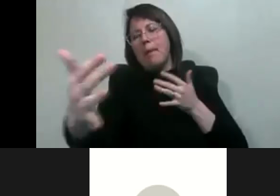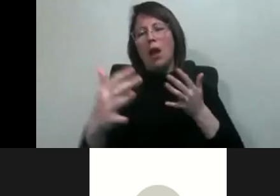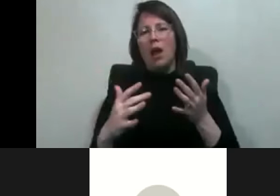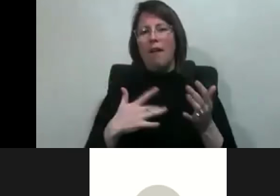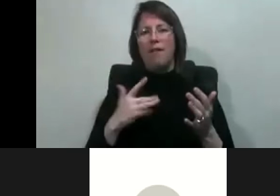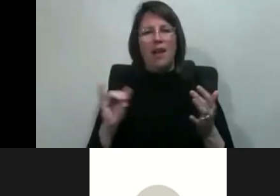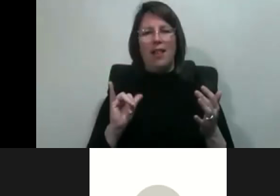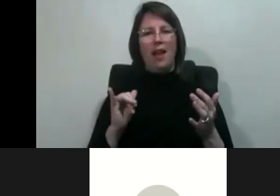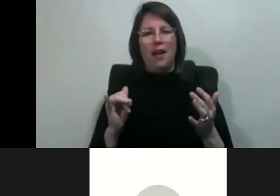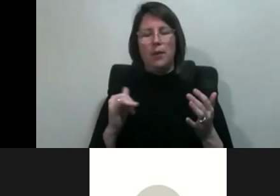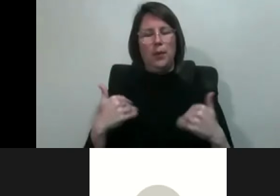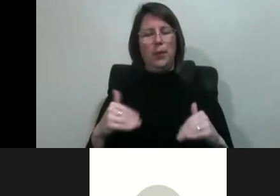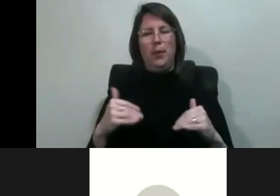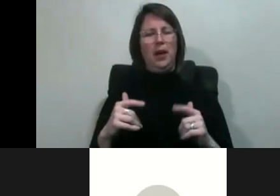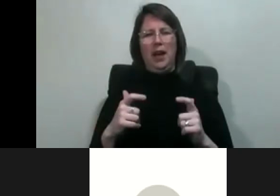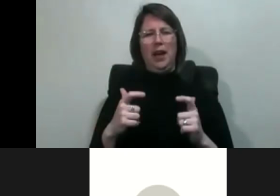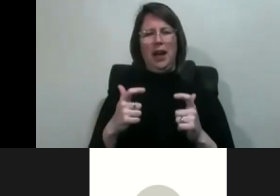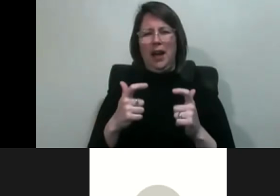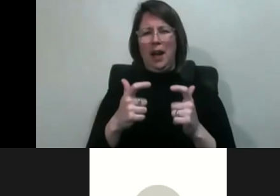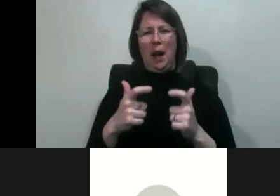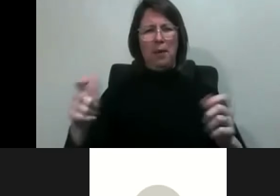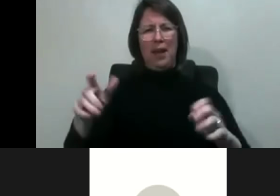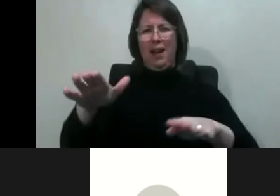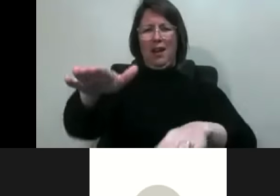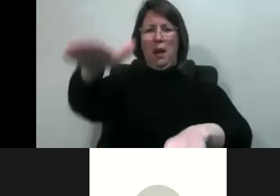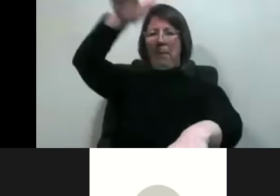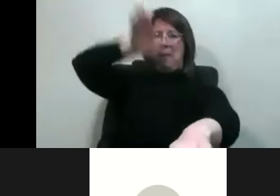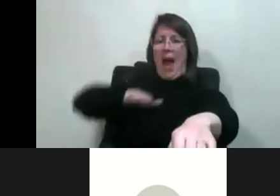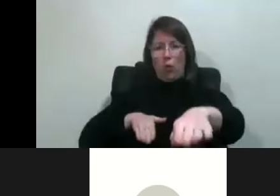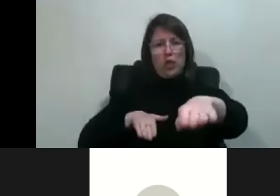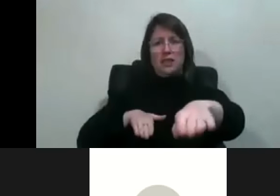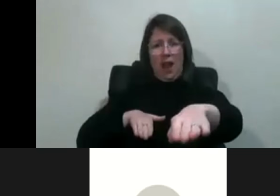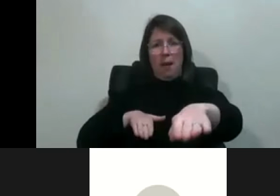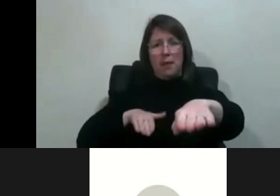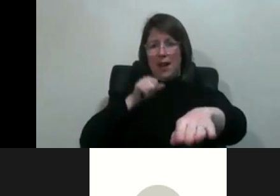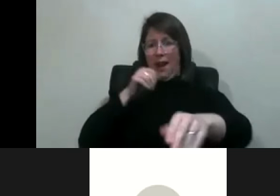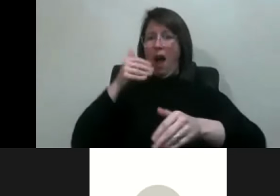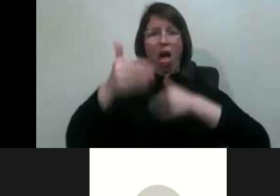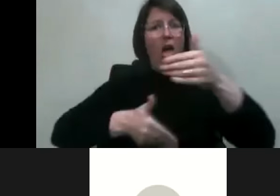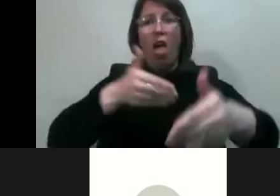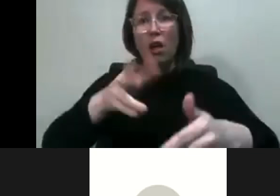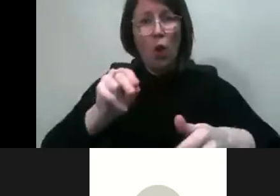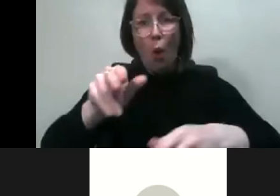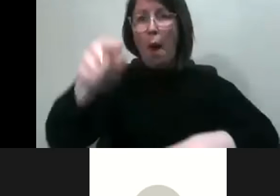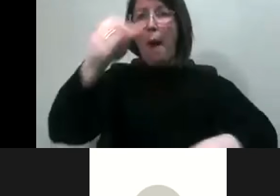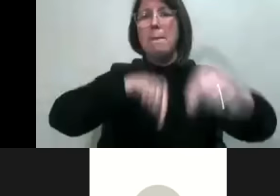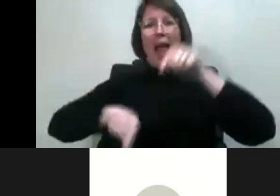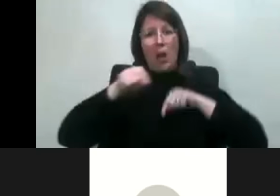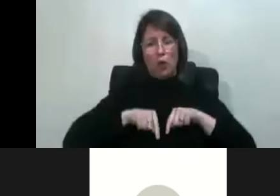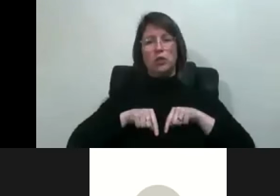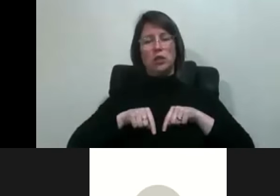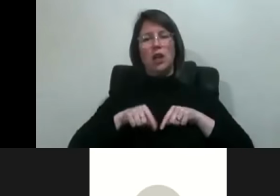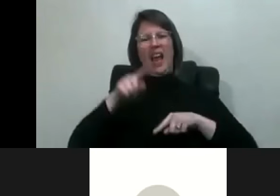feels like a big backward step in terms of what we're trying to achieve in a variety of different